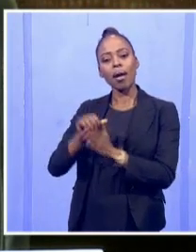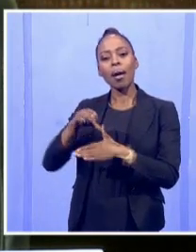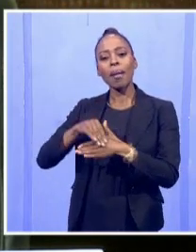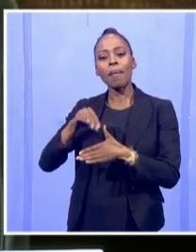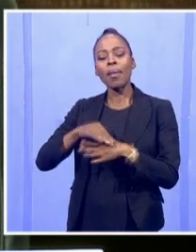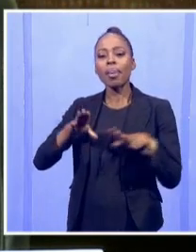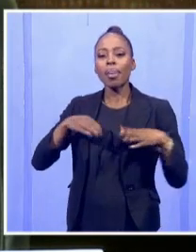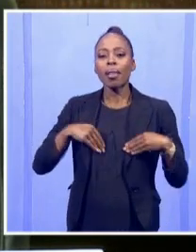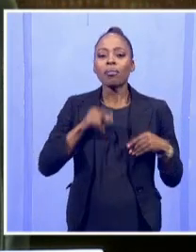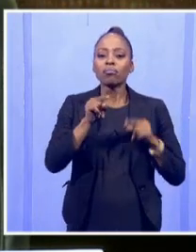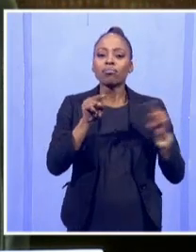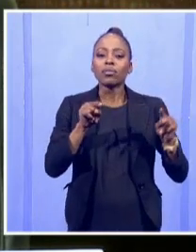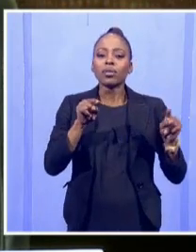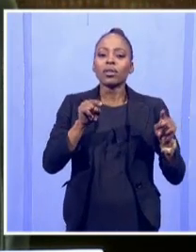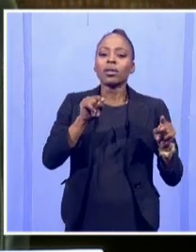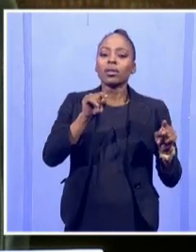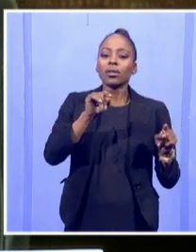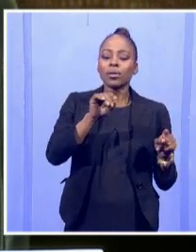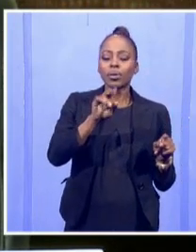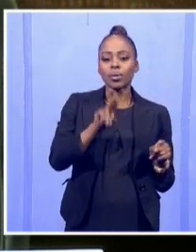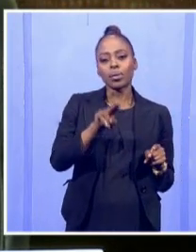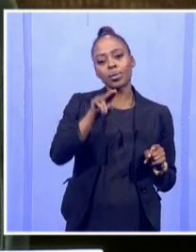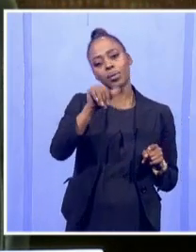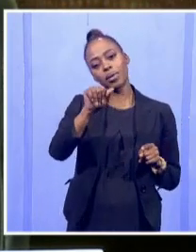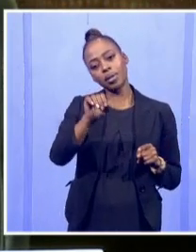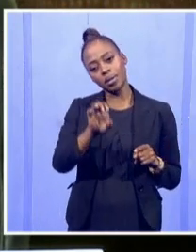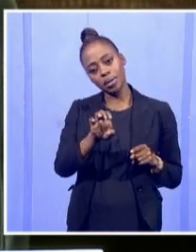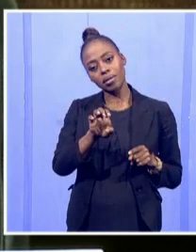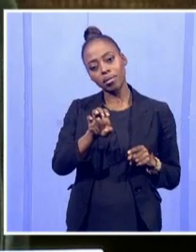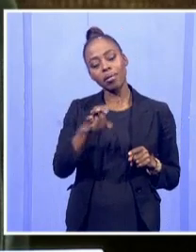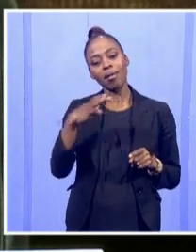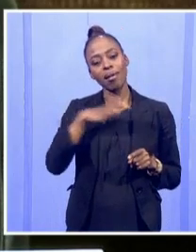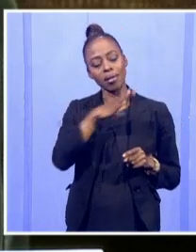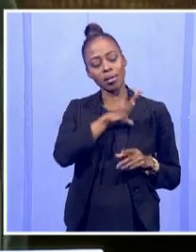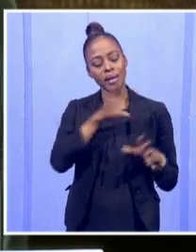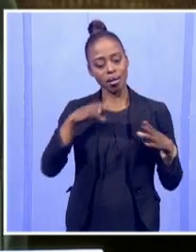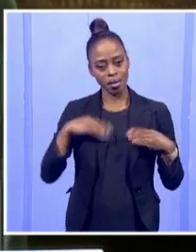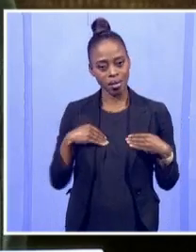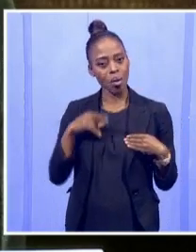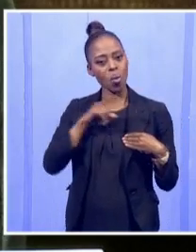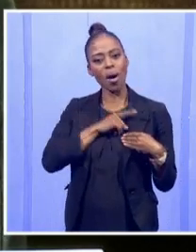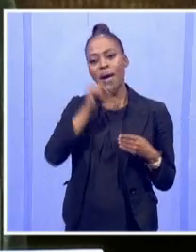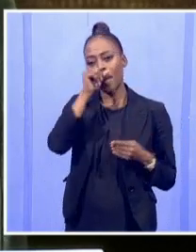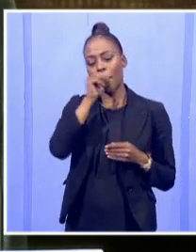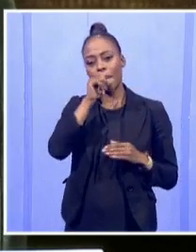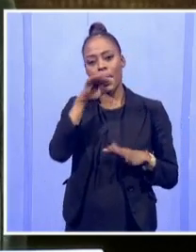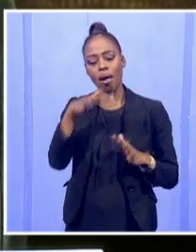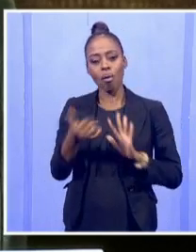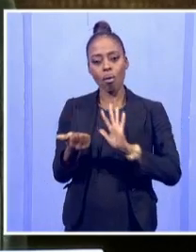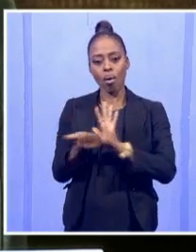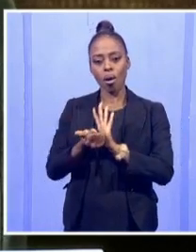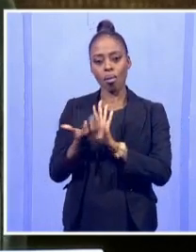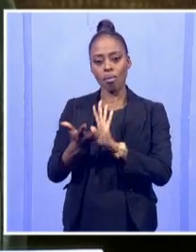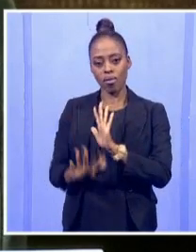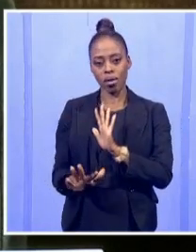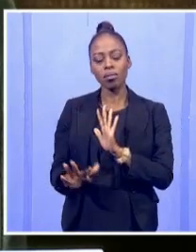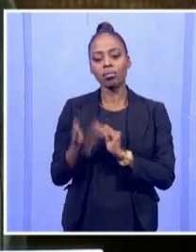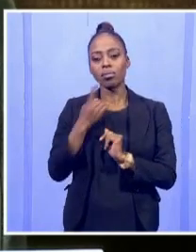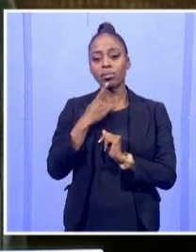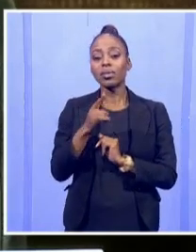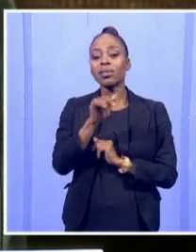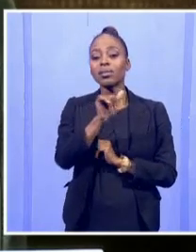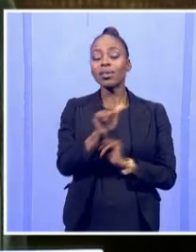in the UAE through the Gulf Cooperation Council Halal Accreditation Authority of